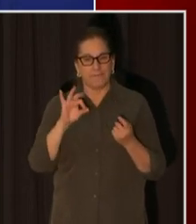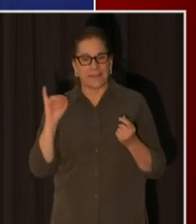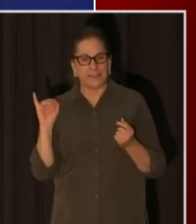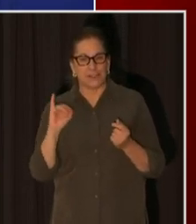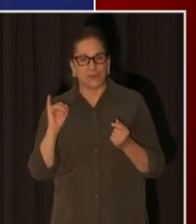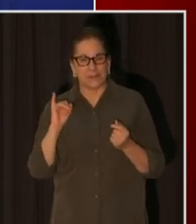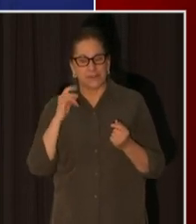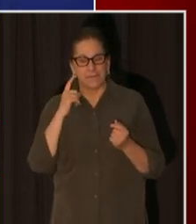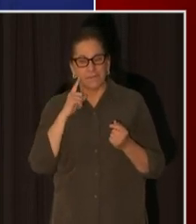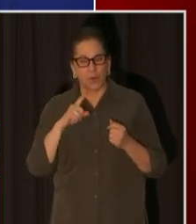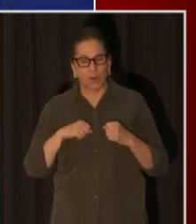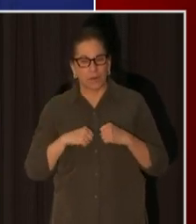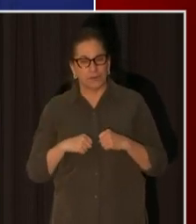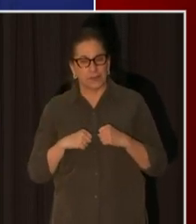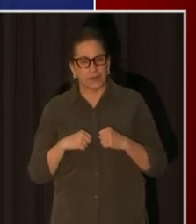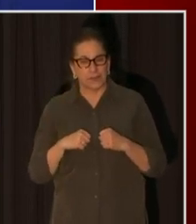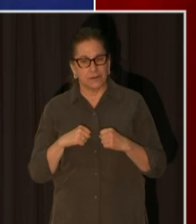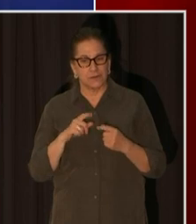to name a few.